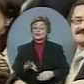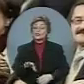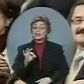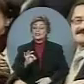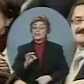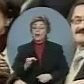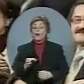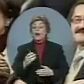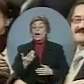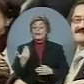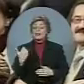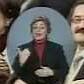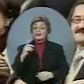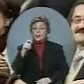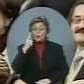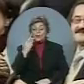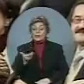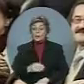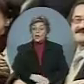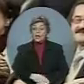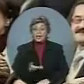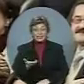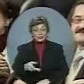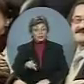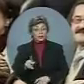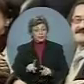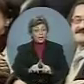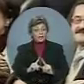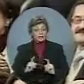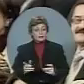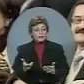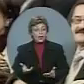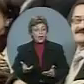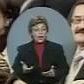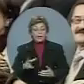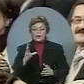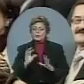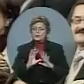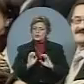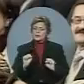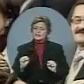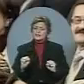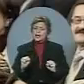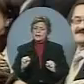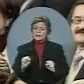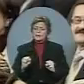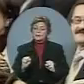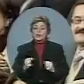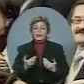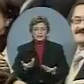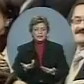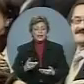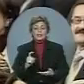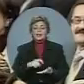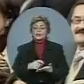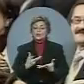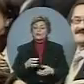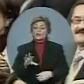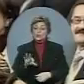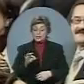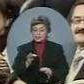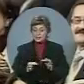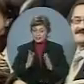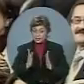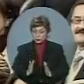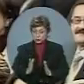very different, Mr. Speaker, to select people based on diverse input and based on merit, rather